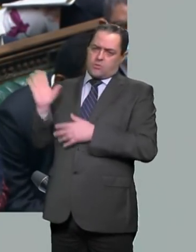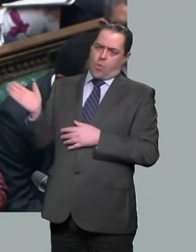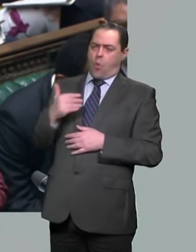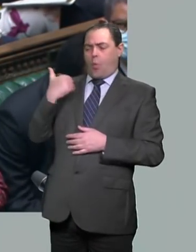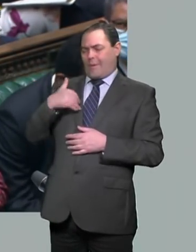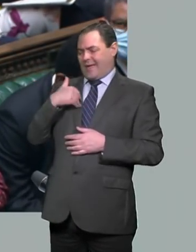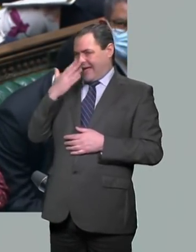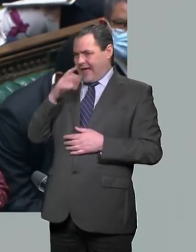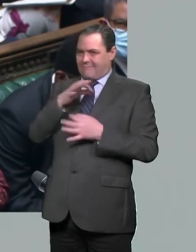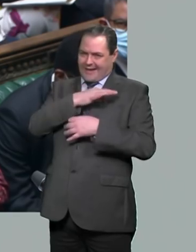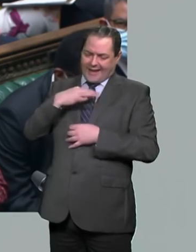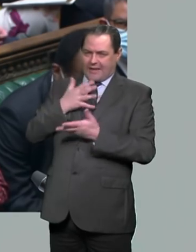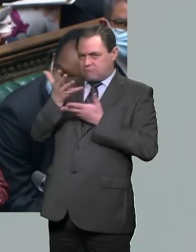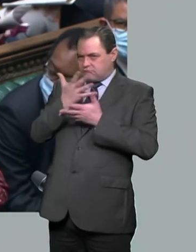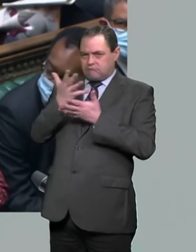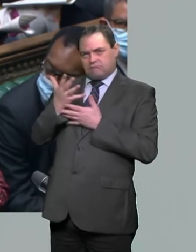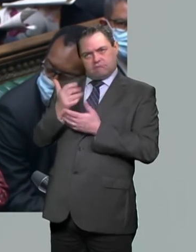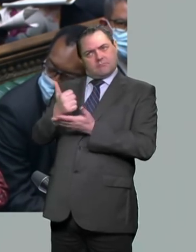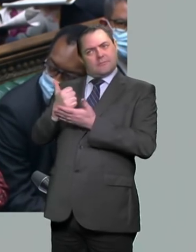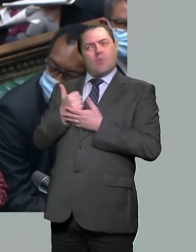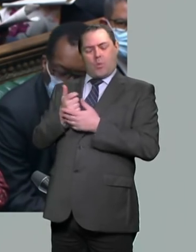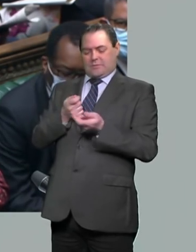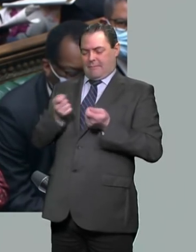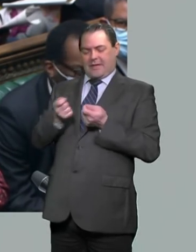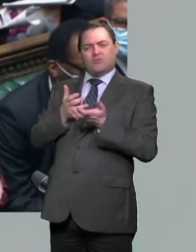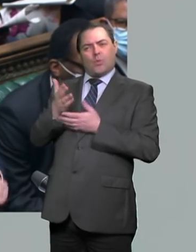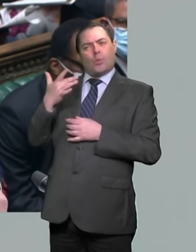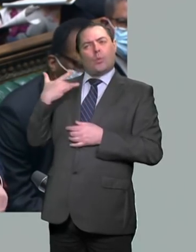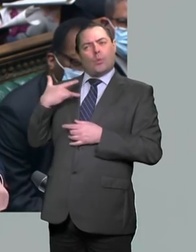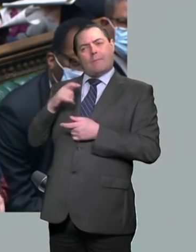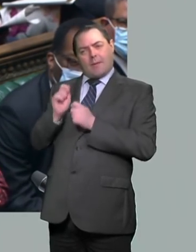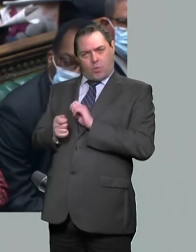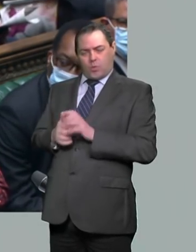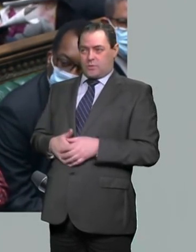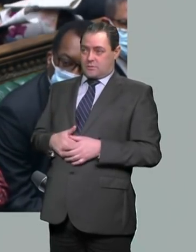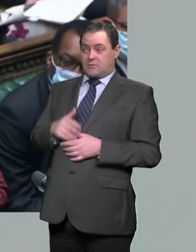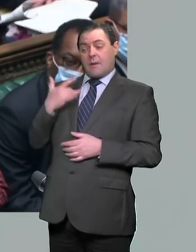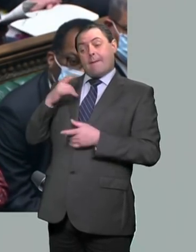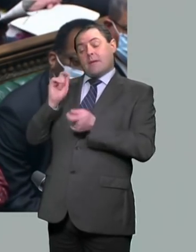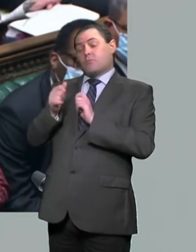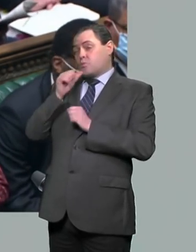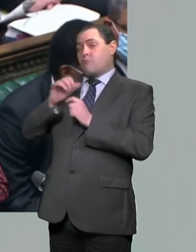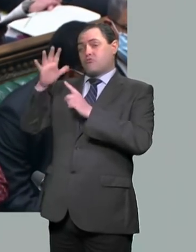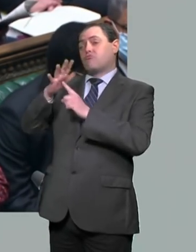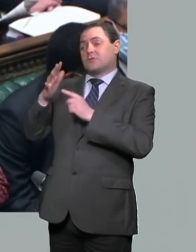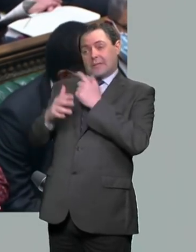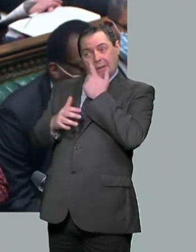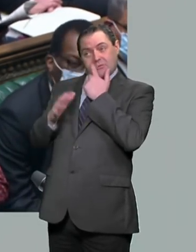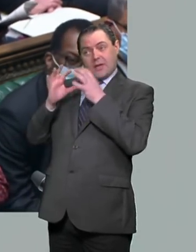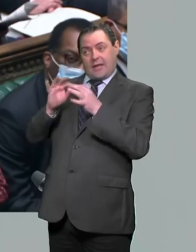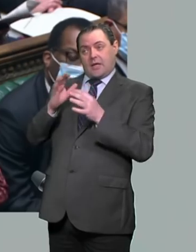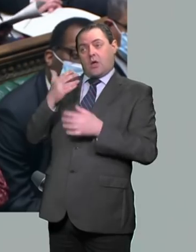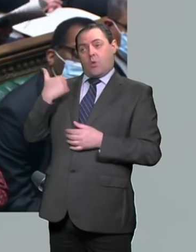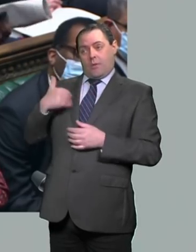to the support they need and to manage the symptoms. Menopause will be a priority within our women's